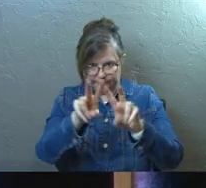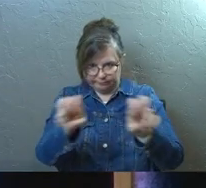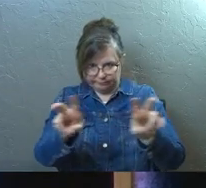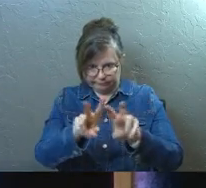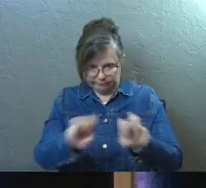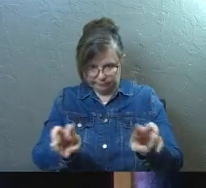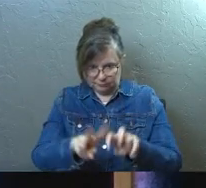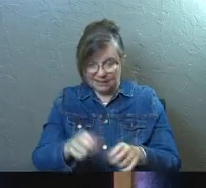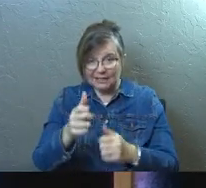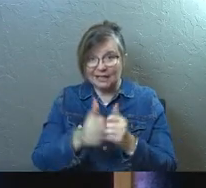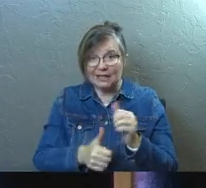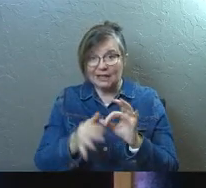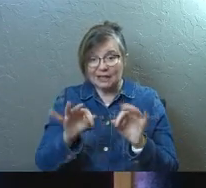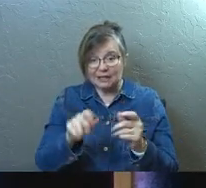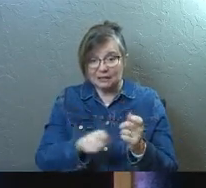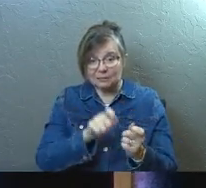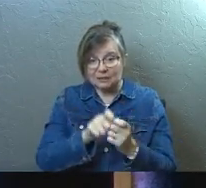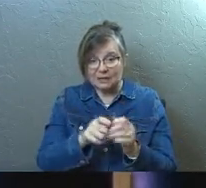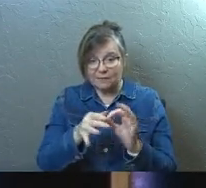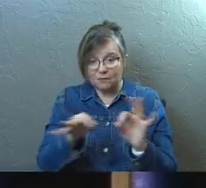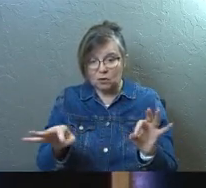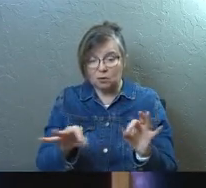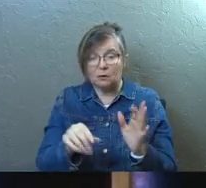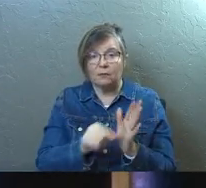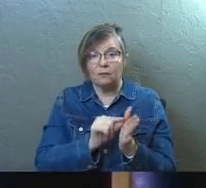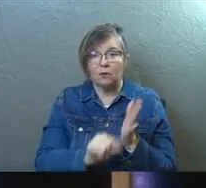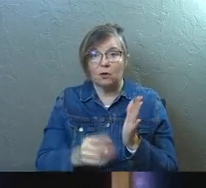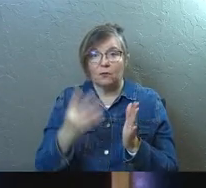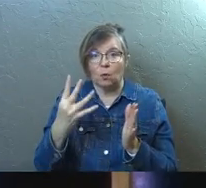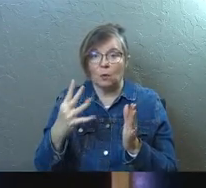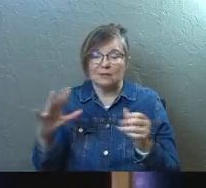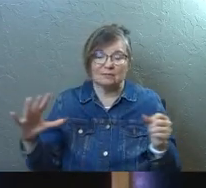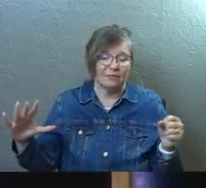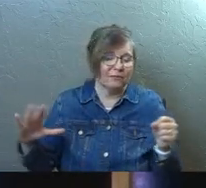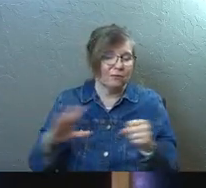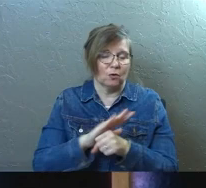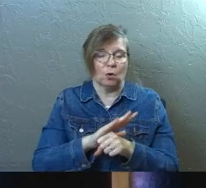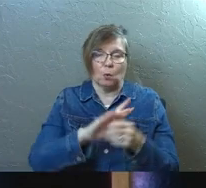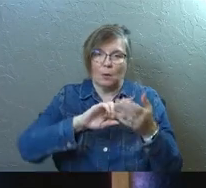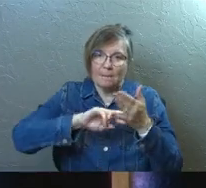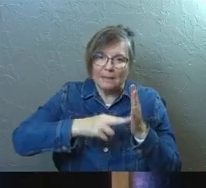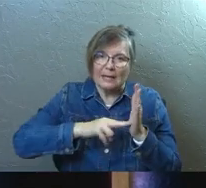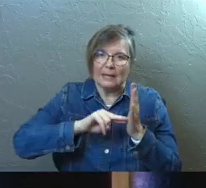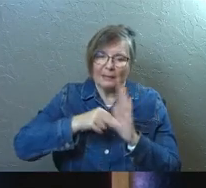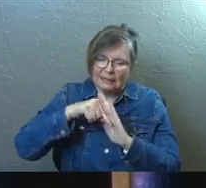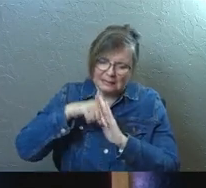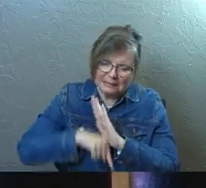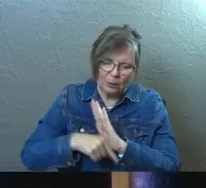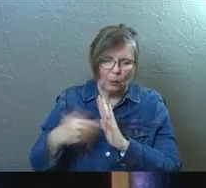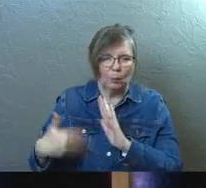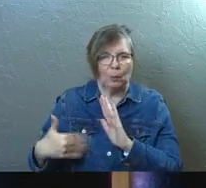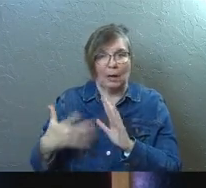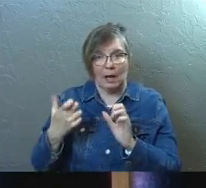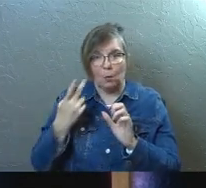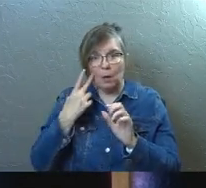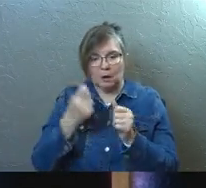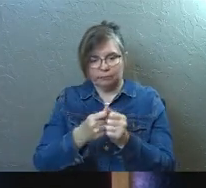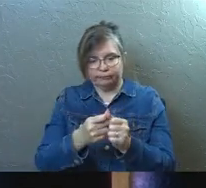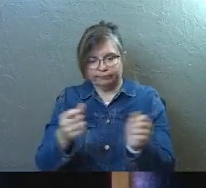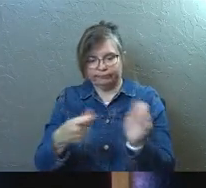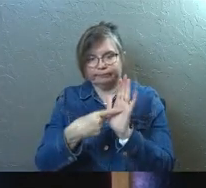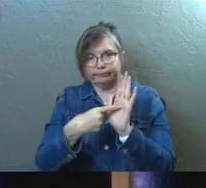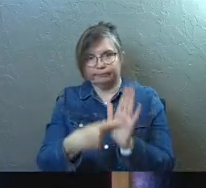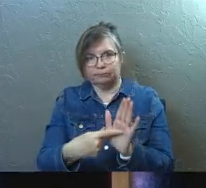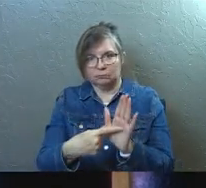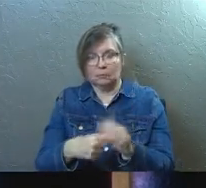single phrase of this particular verse, verse 4, is jammed with meaning. And I want you to see it. So